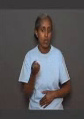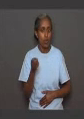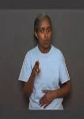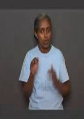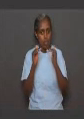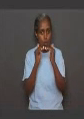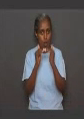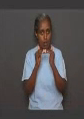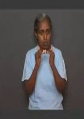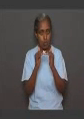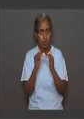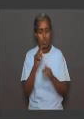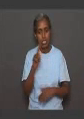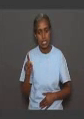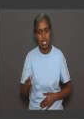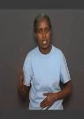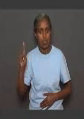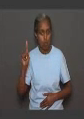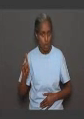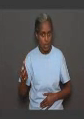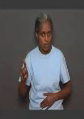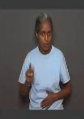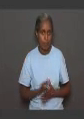equal to Z1.